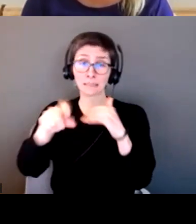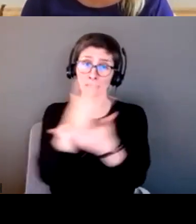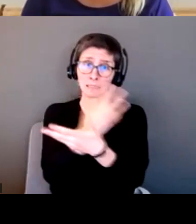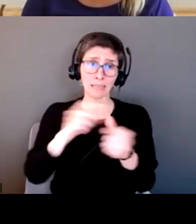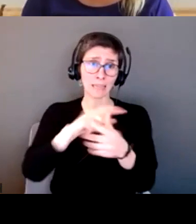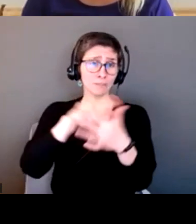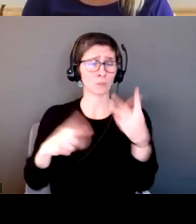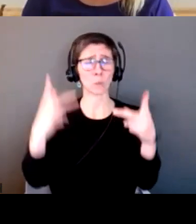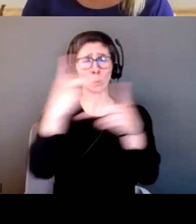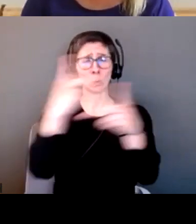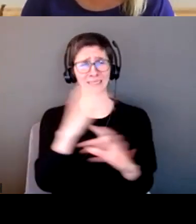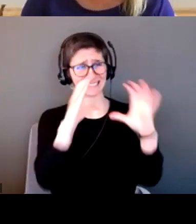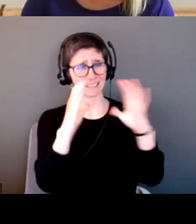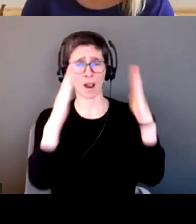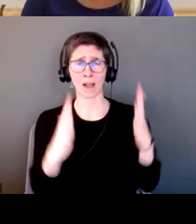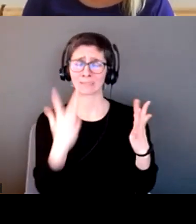we serve.